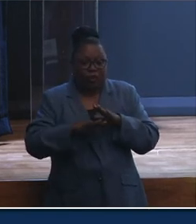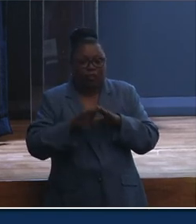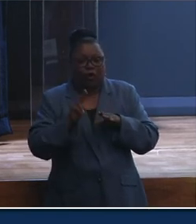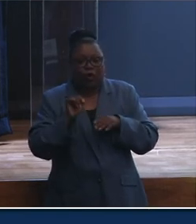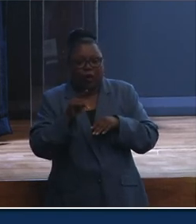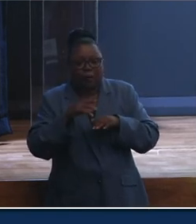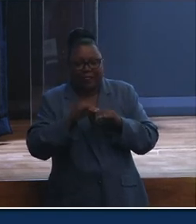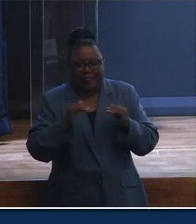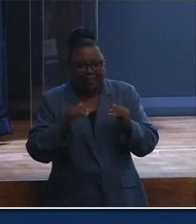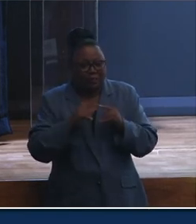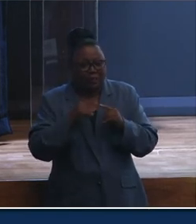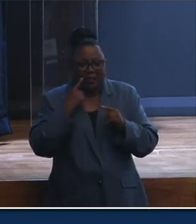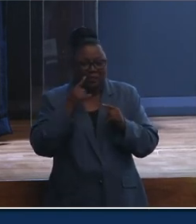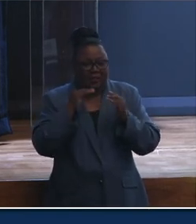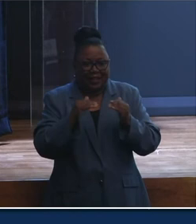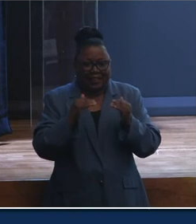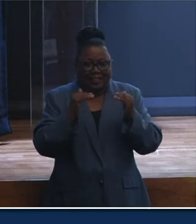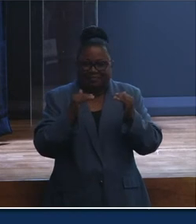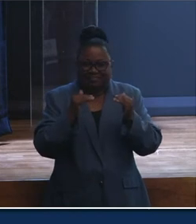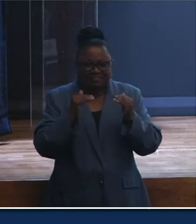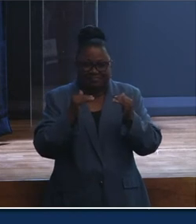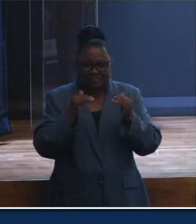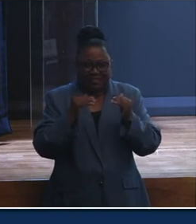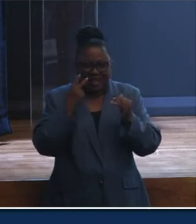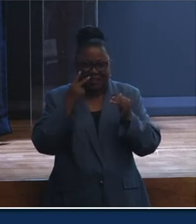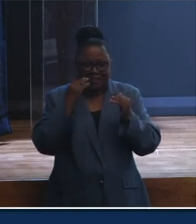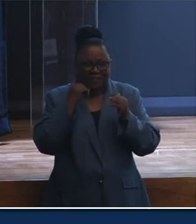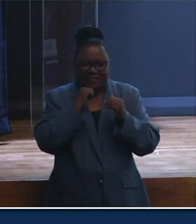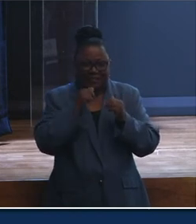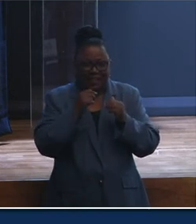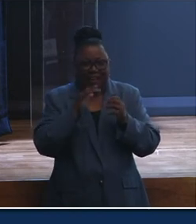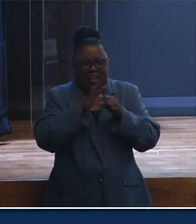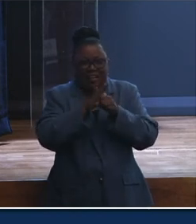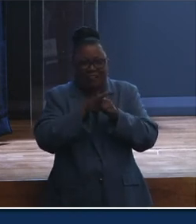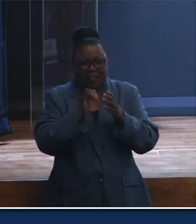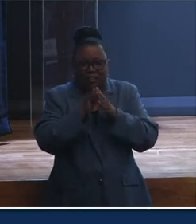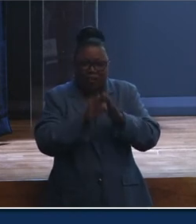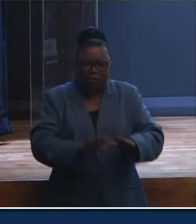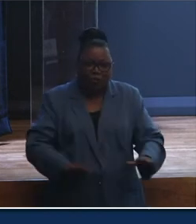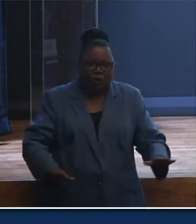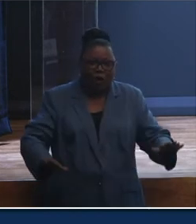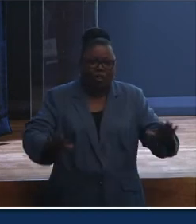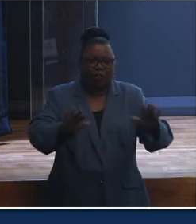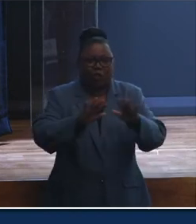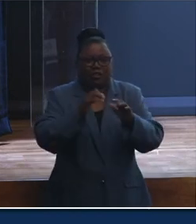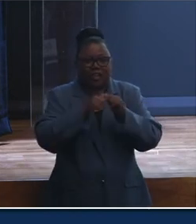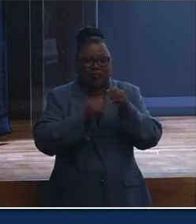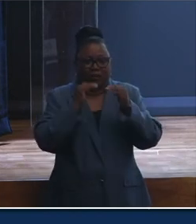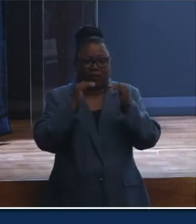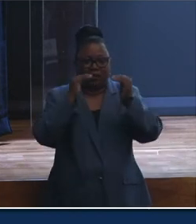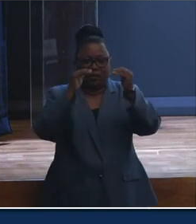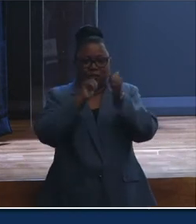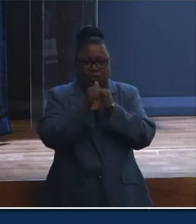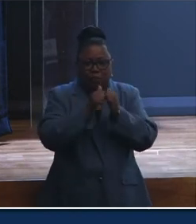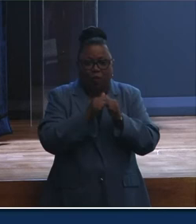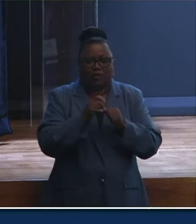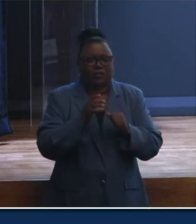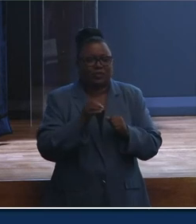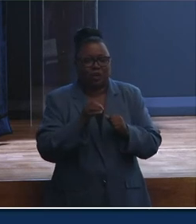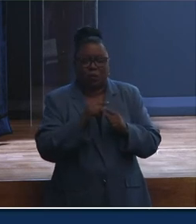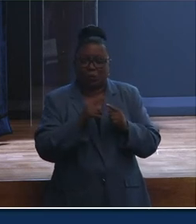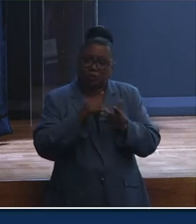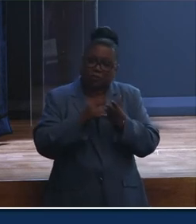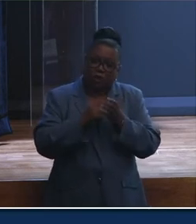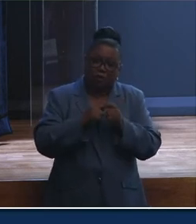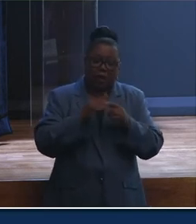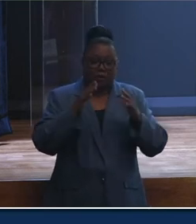you're not seeing it at the next level, and you're certainly not seeing enough of it across every single sport. So when we